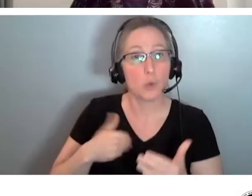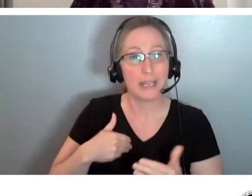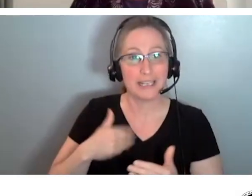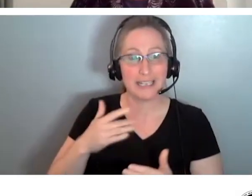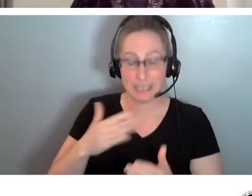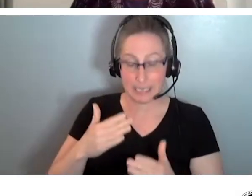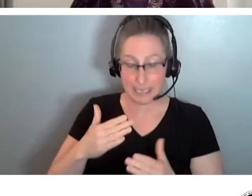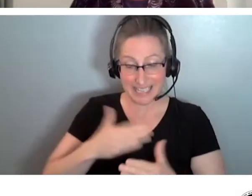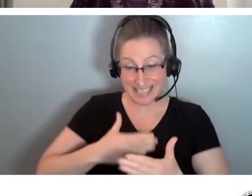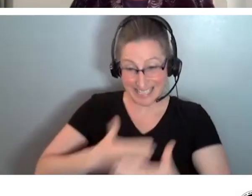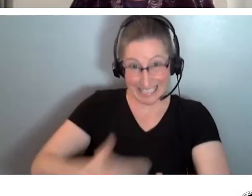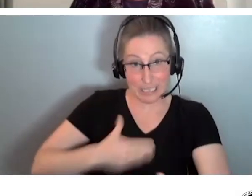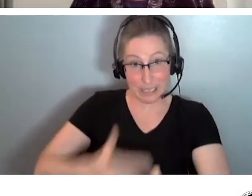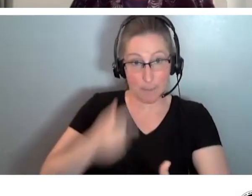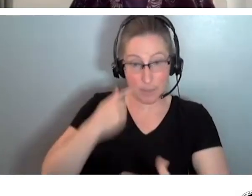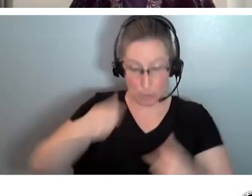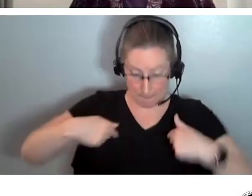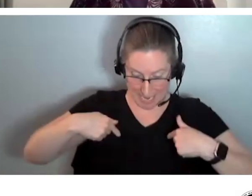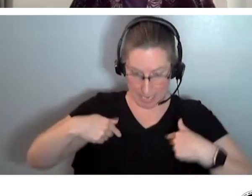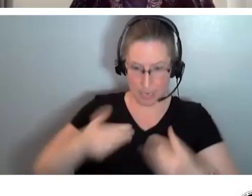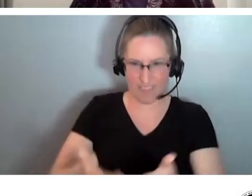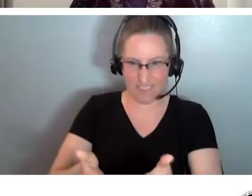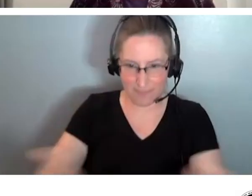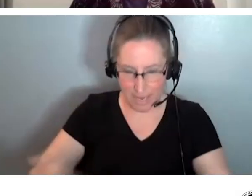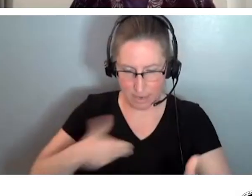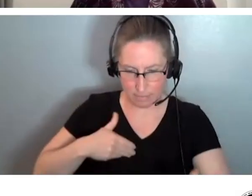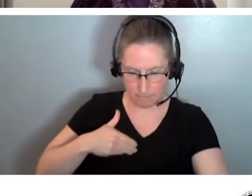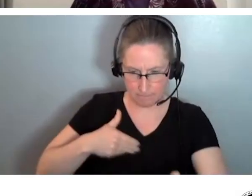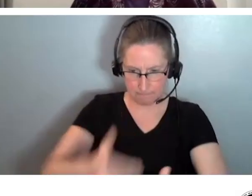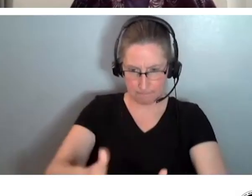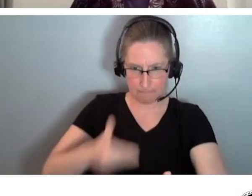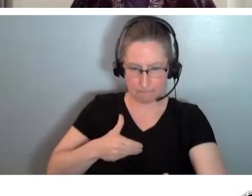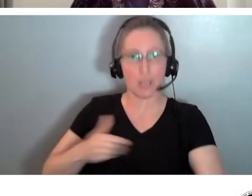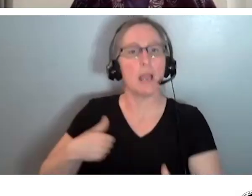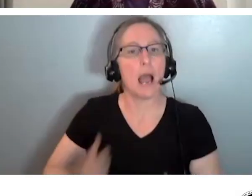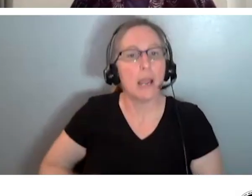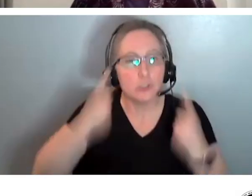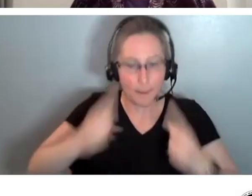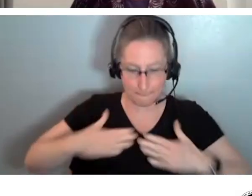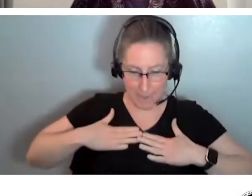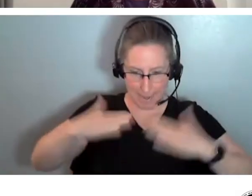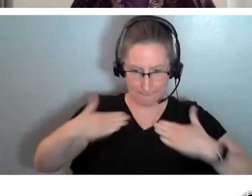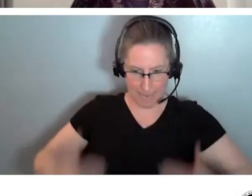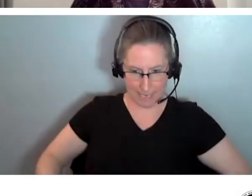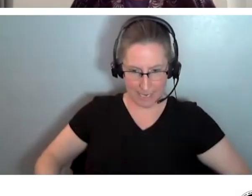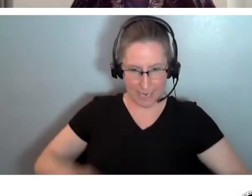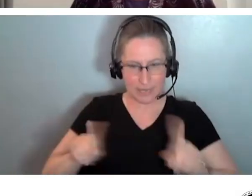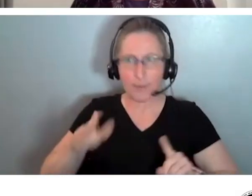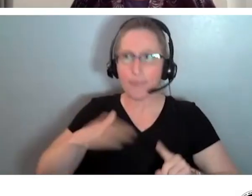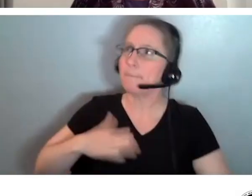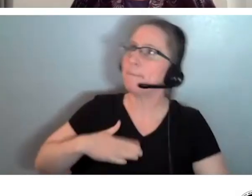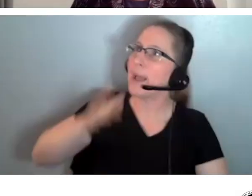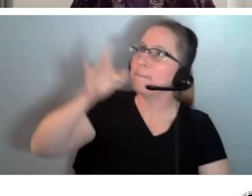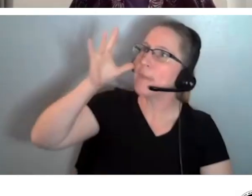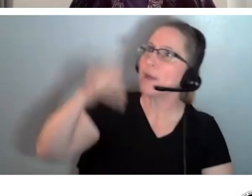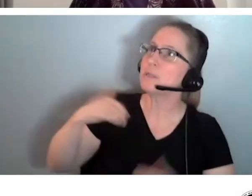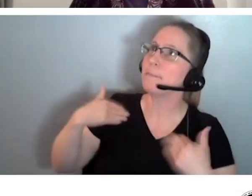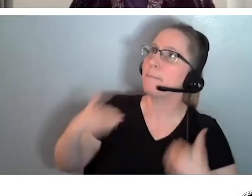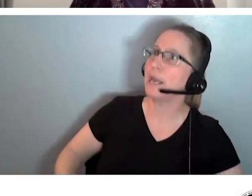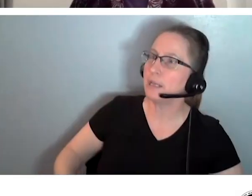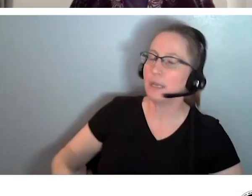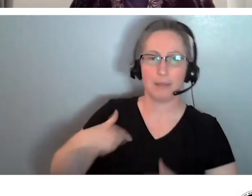between ourselves and objects, even to the point of understanding our body is different than our parents' body. We're separate